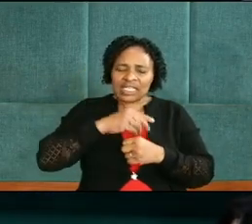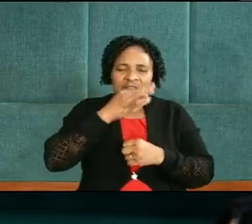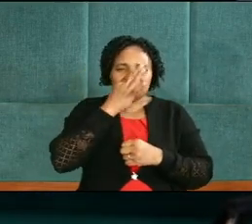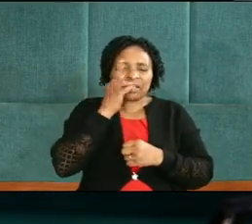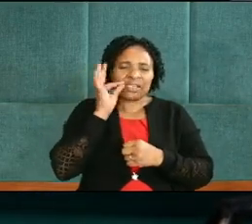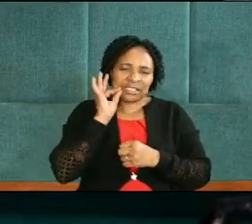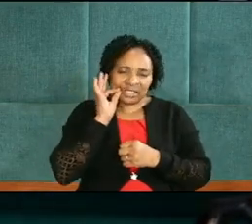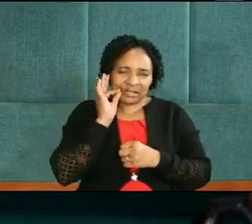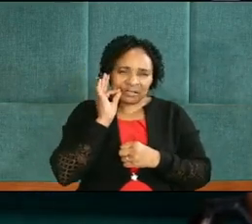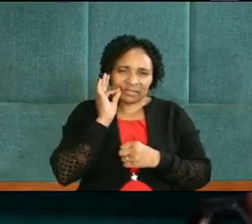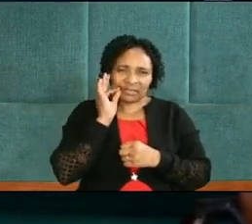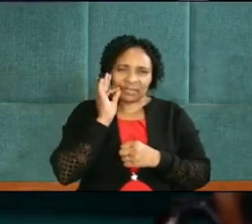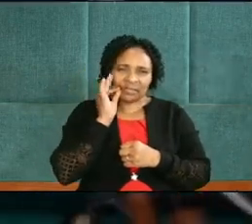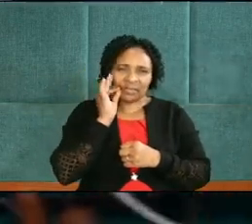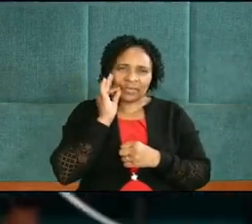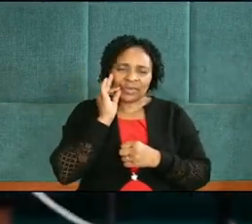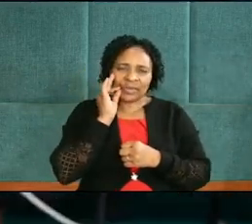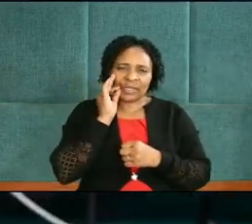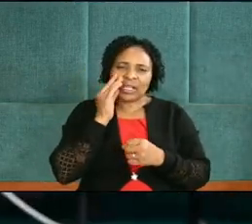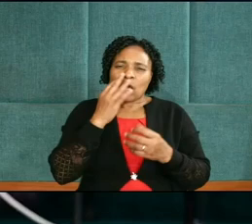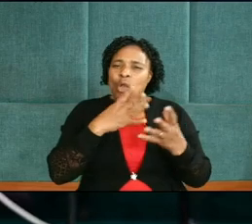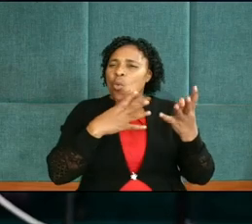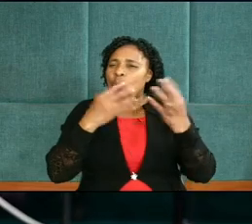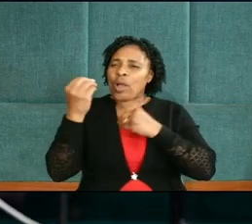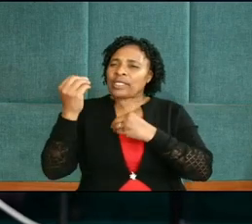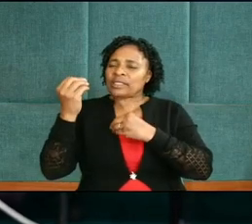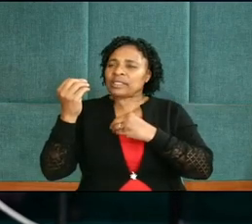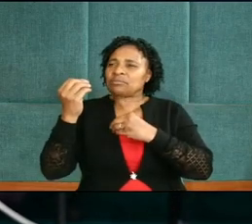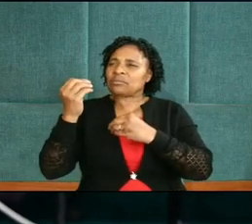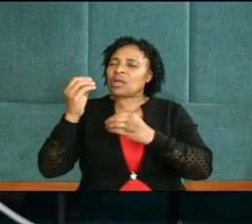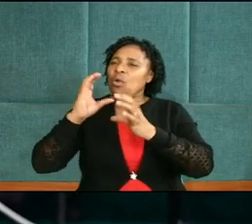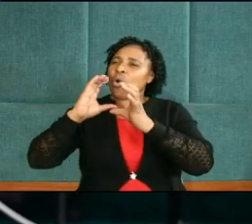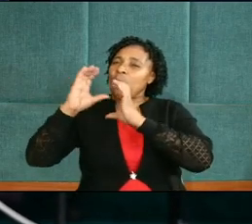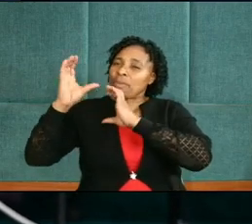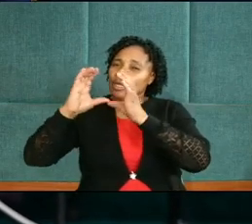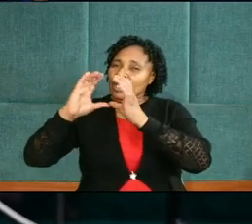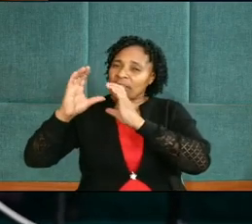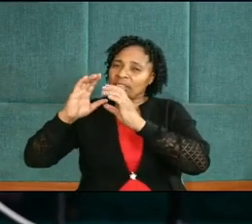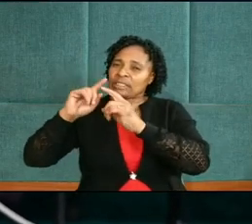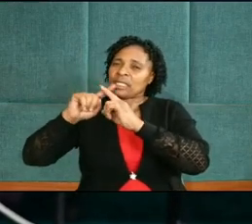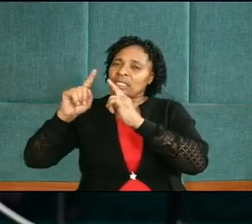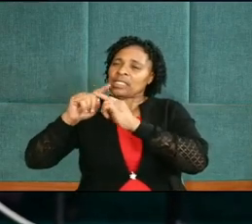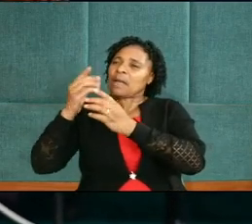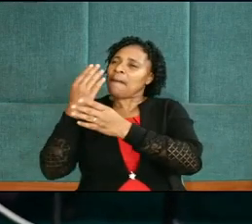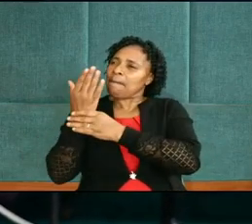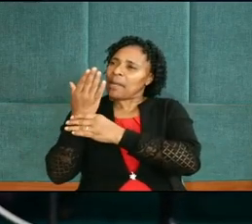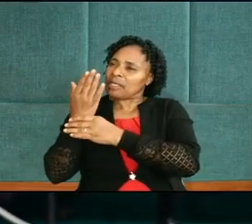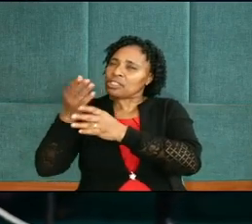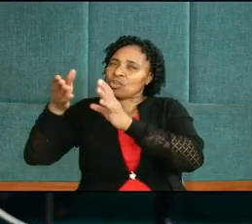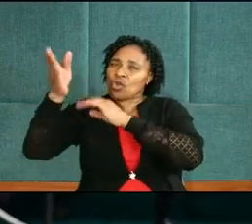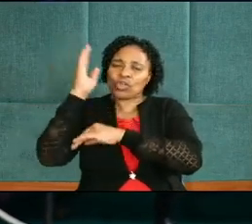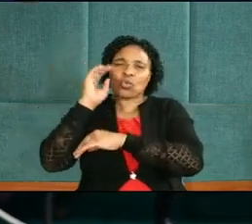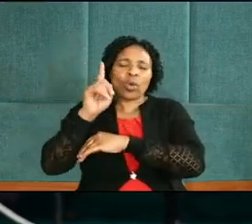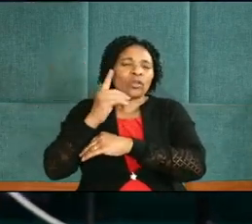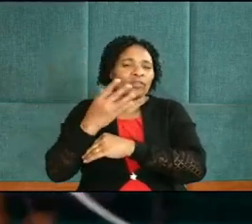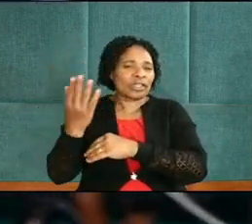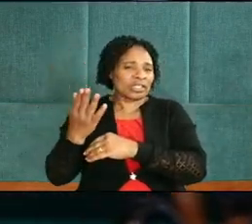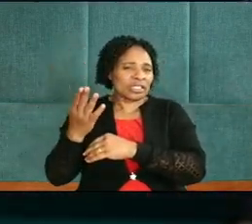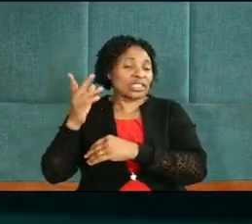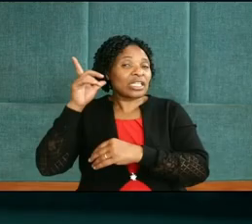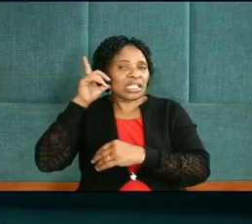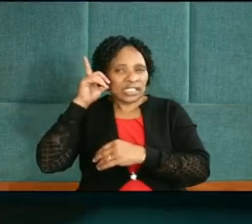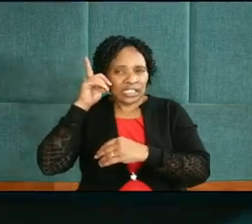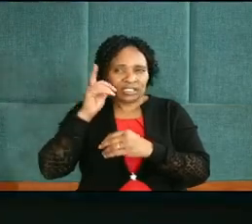wept, he begged God for a couple of things. And one of the things he listed, here's it,